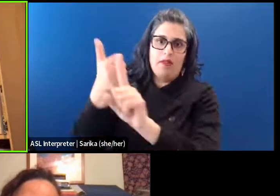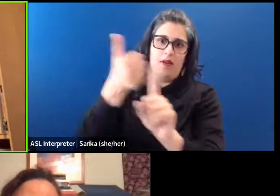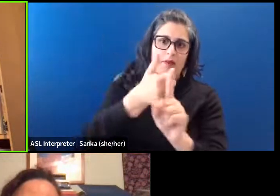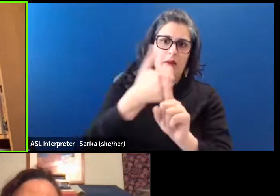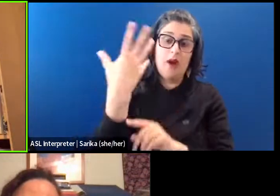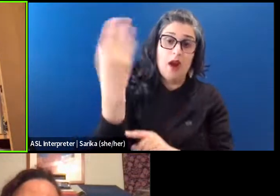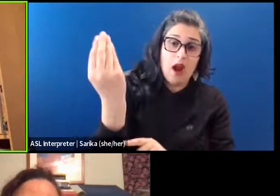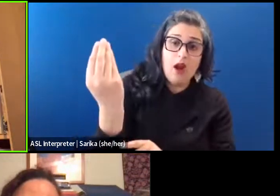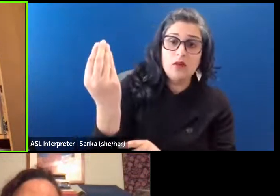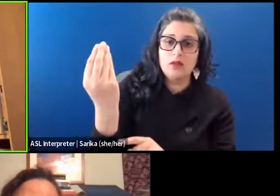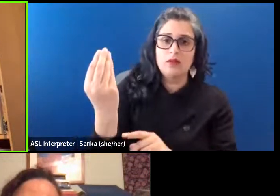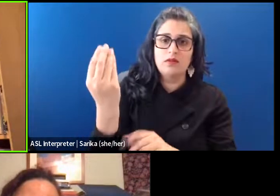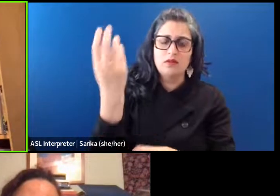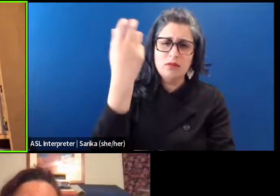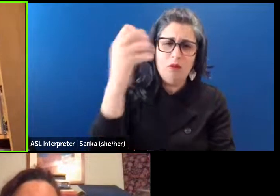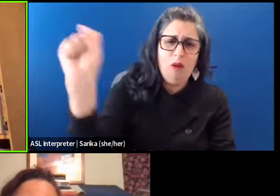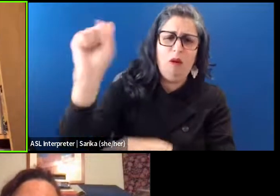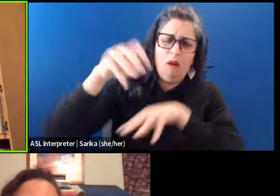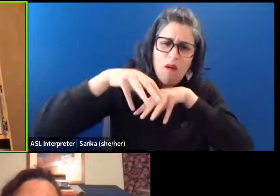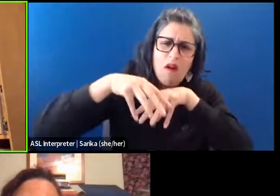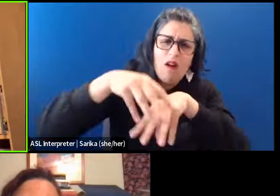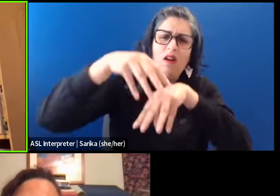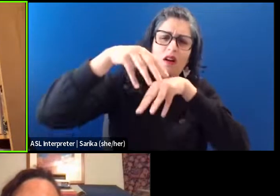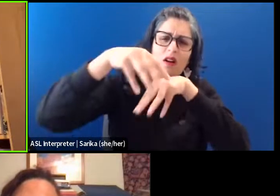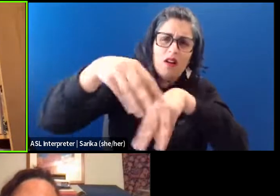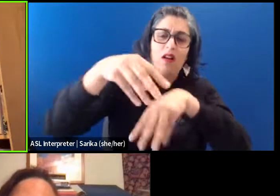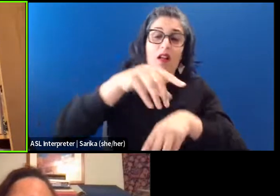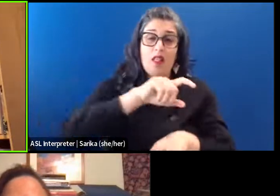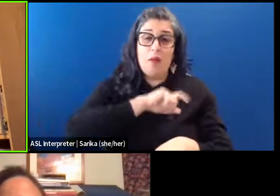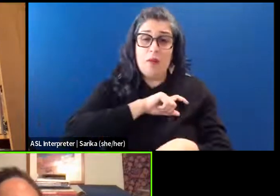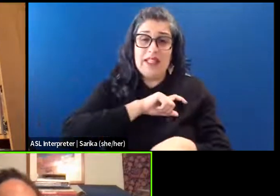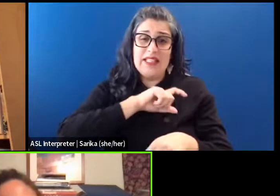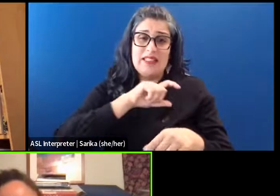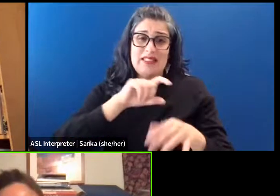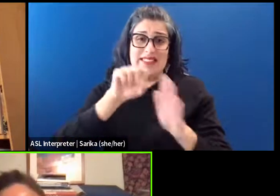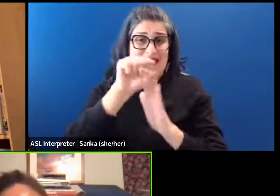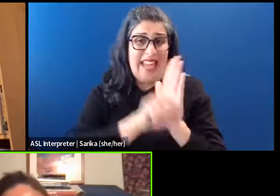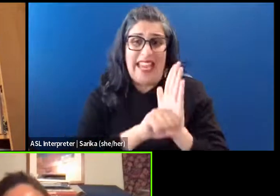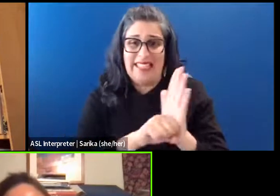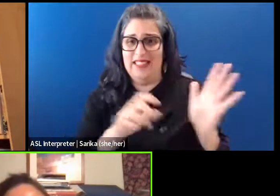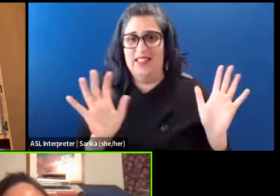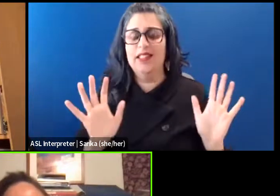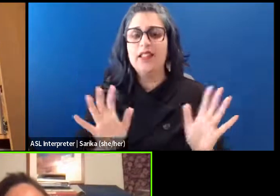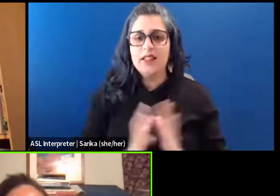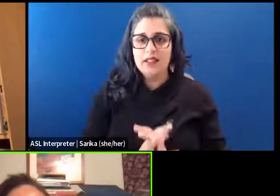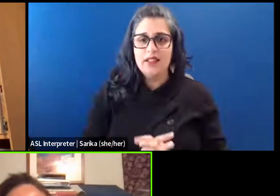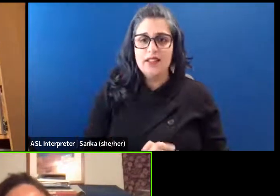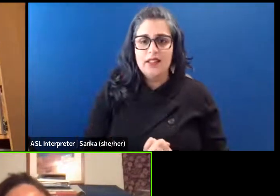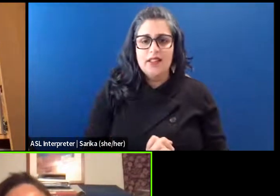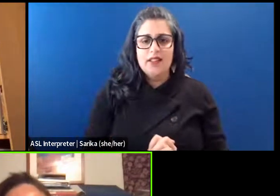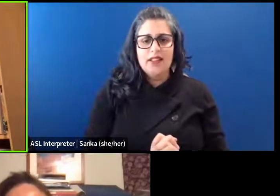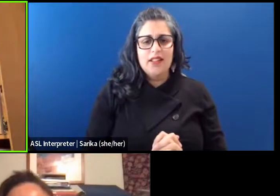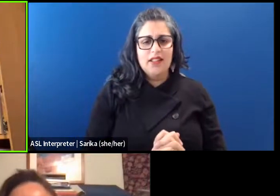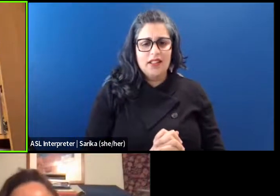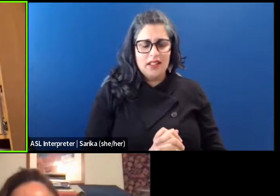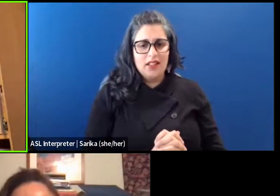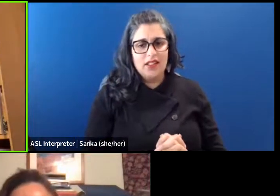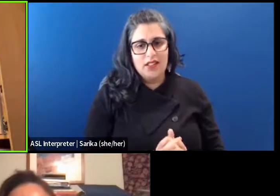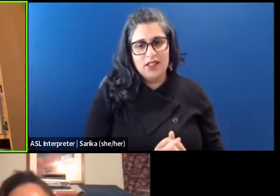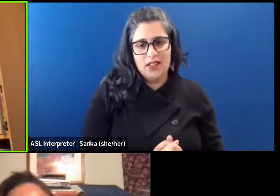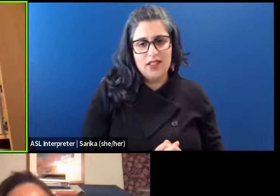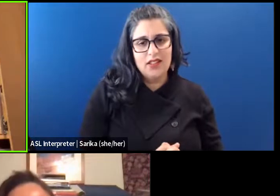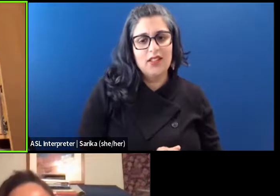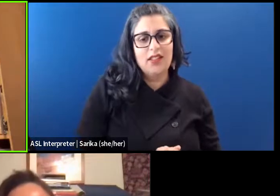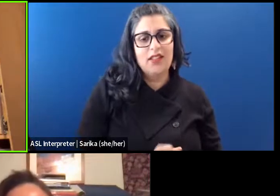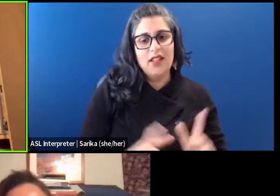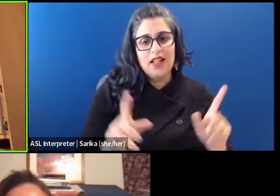out protesting and protesting the police state. Yeah. And, you know, as